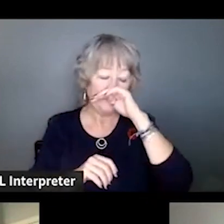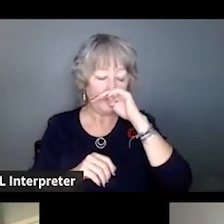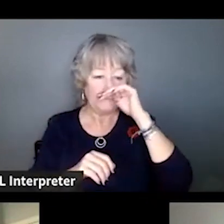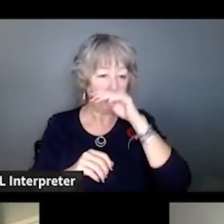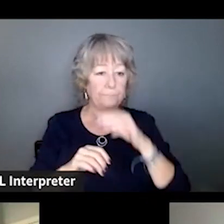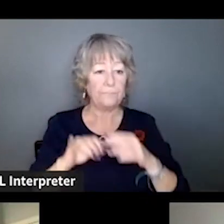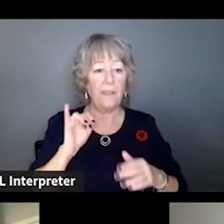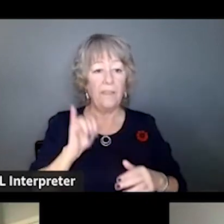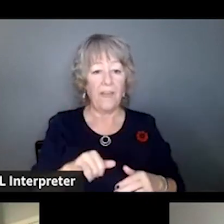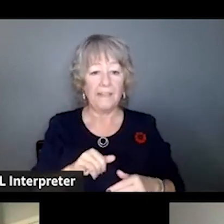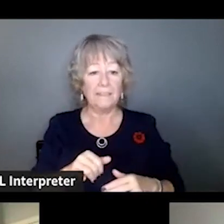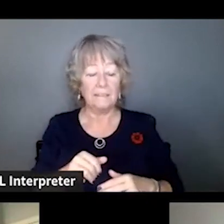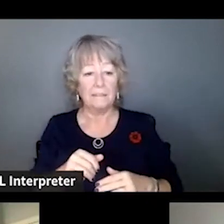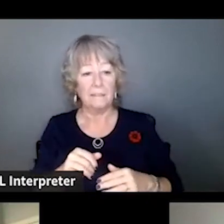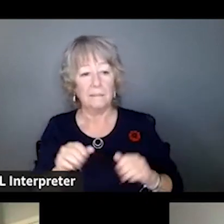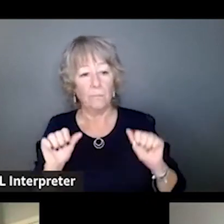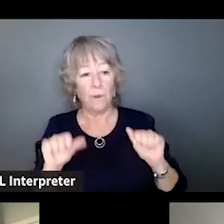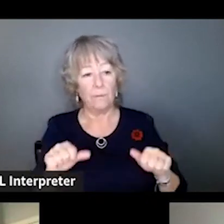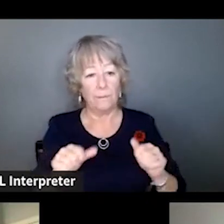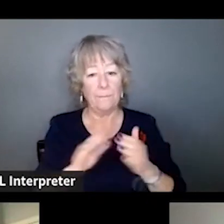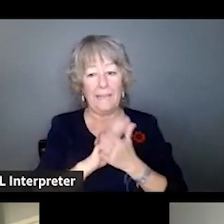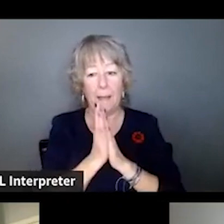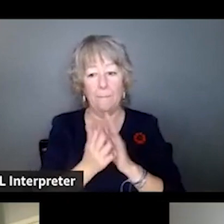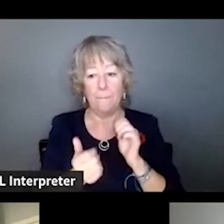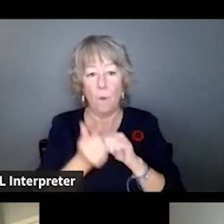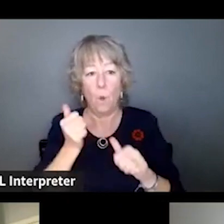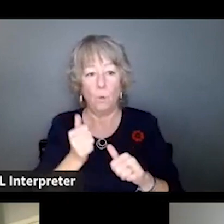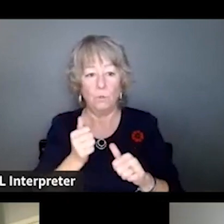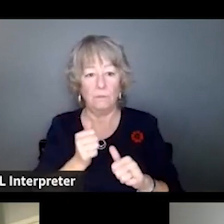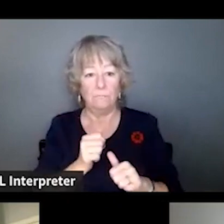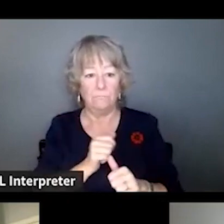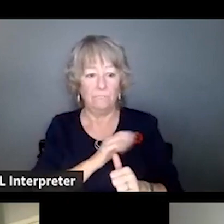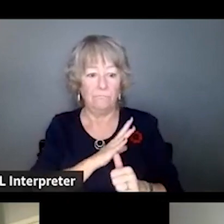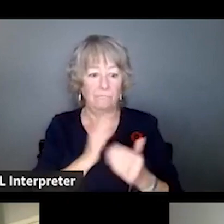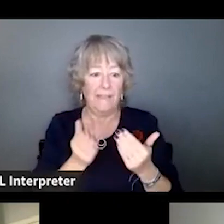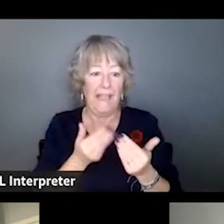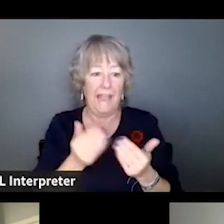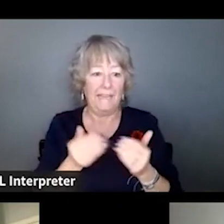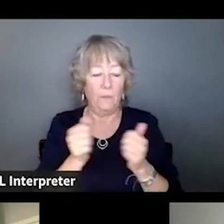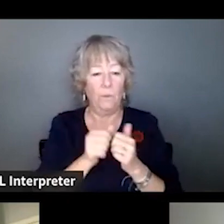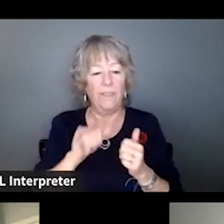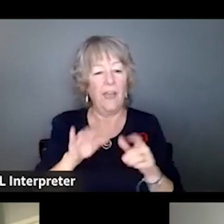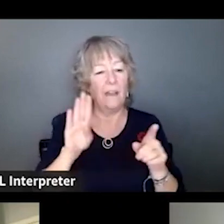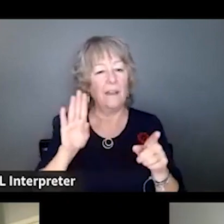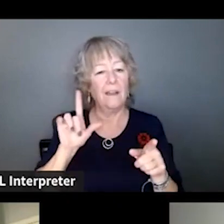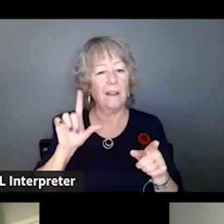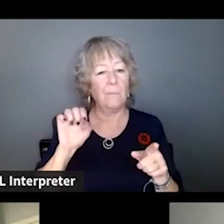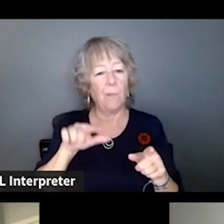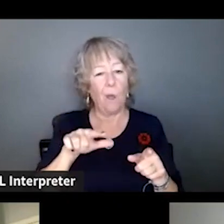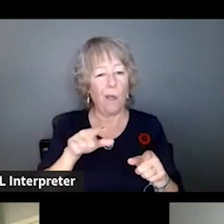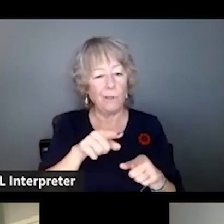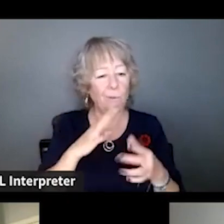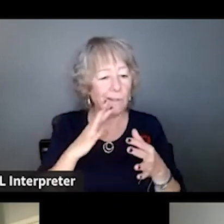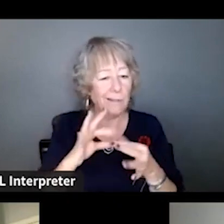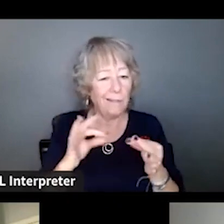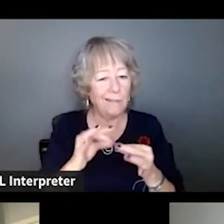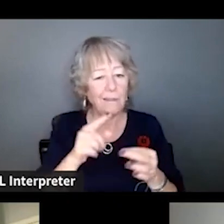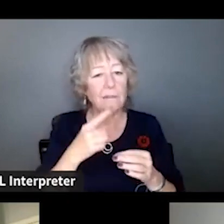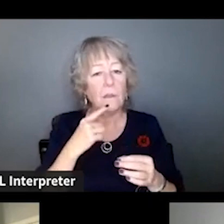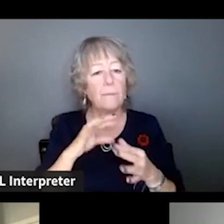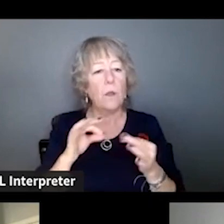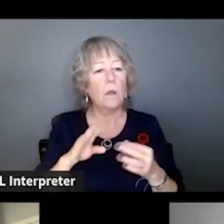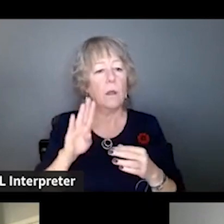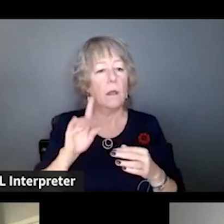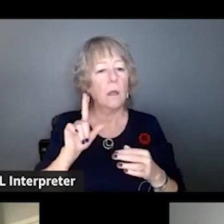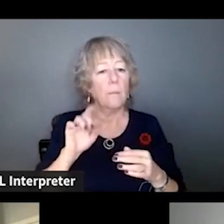That's probably going to come most handy with kind of that log use case that you just mentioned, right? Can we talk a little